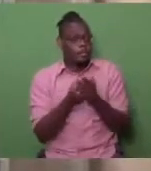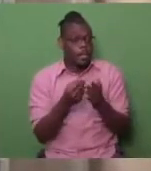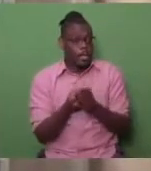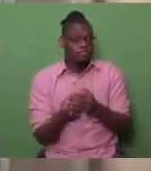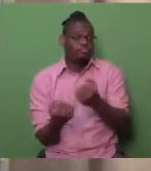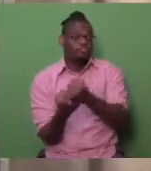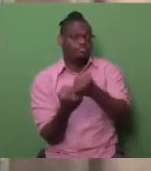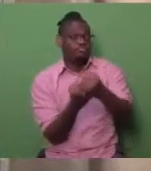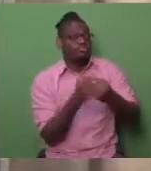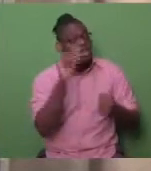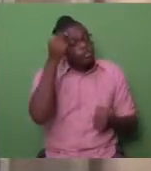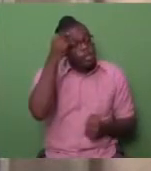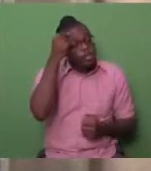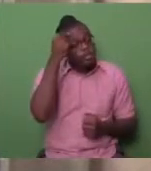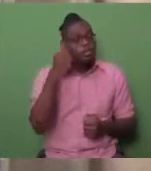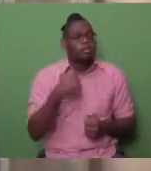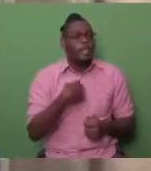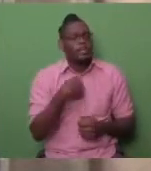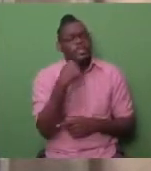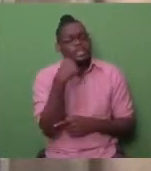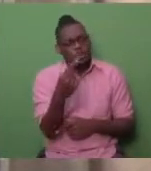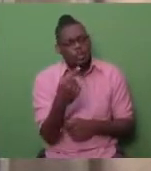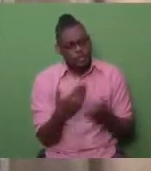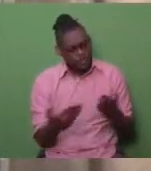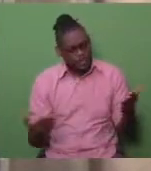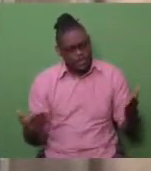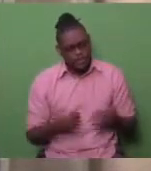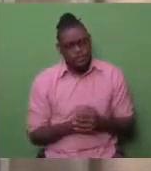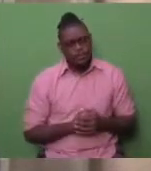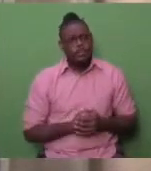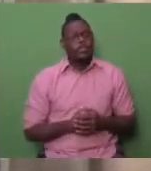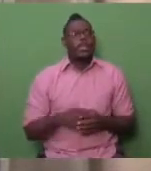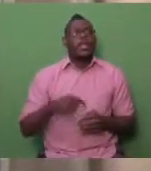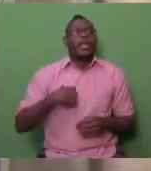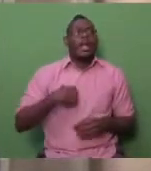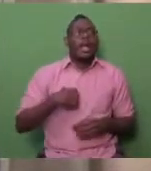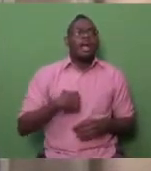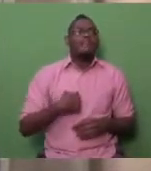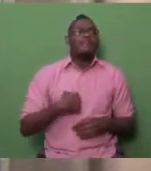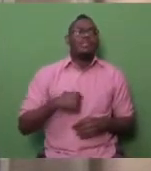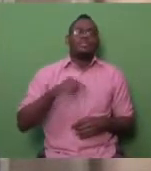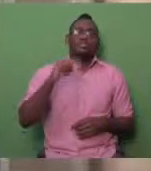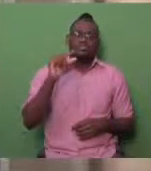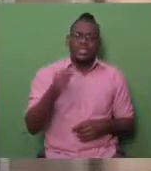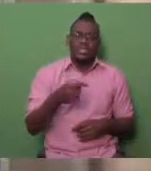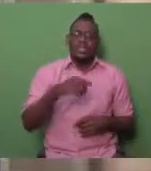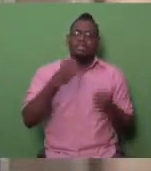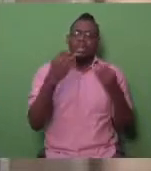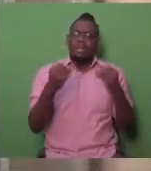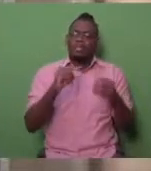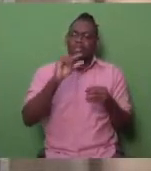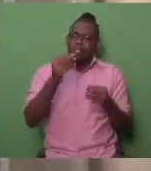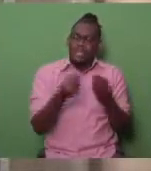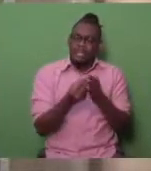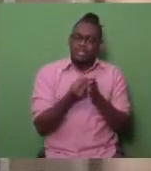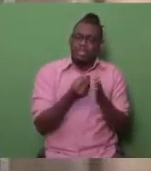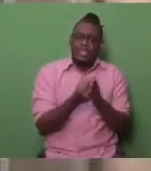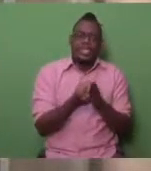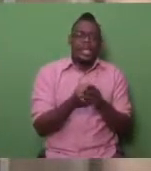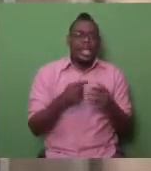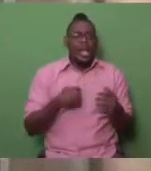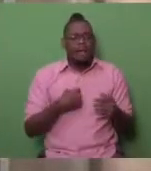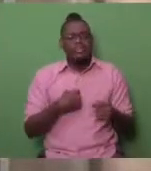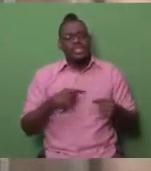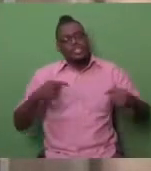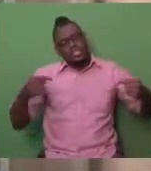before, while hundreds of thousands of people are suffering, there are those who have done quite well for themselves under this government, the friends,